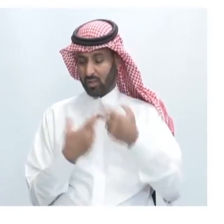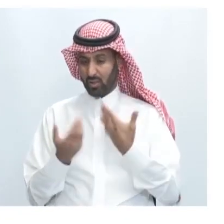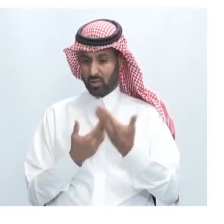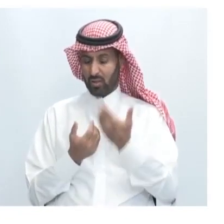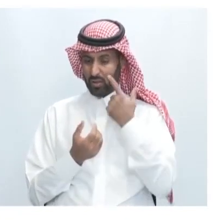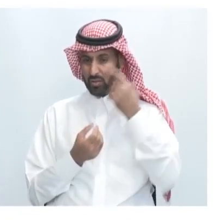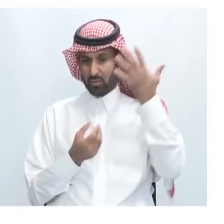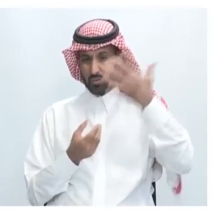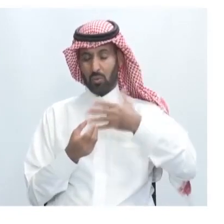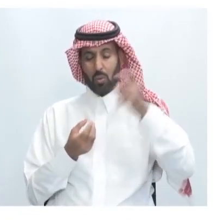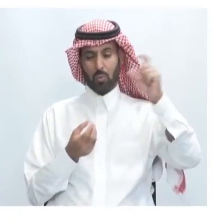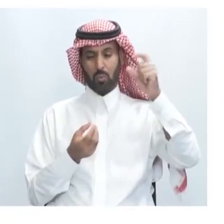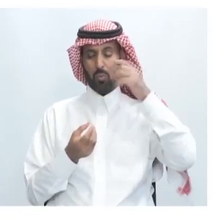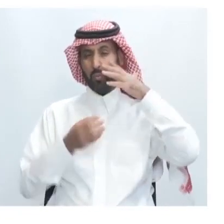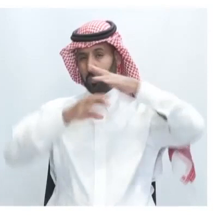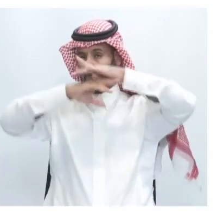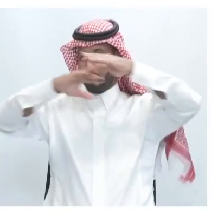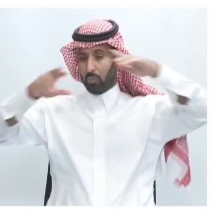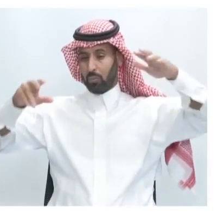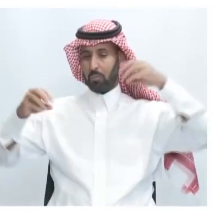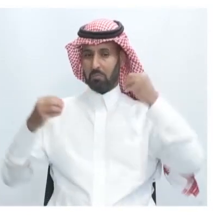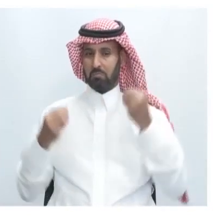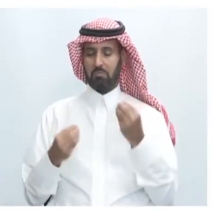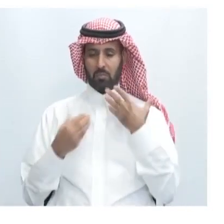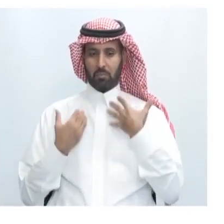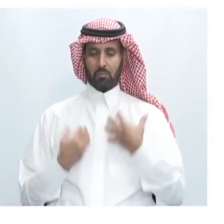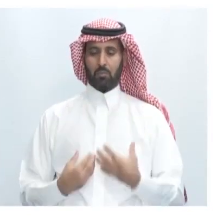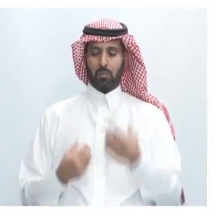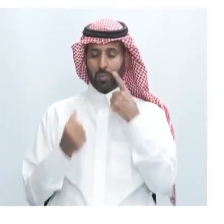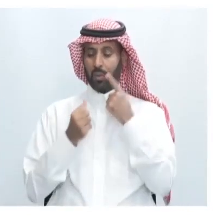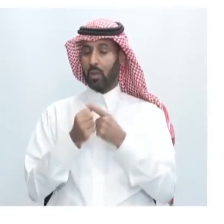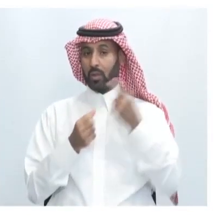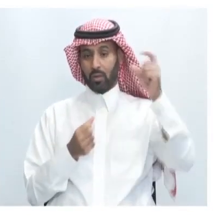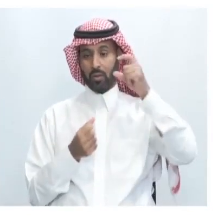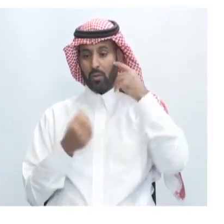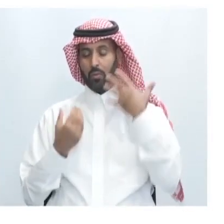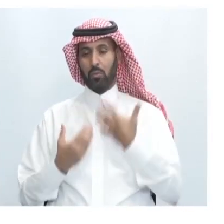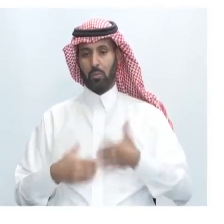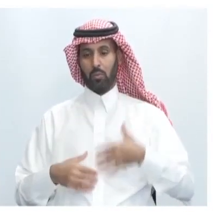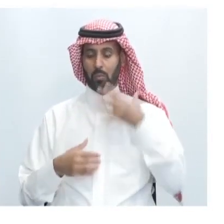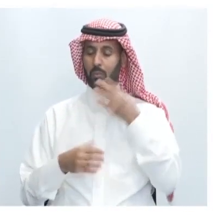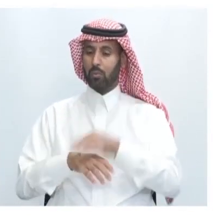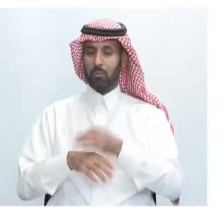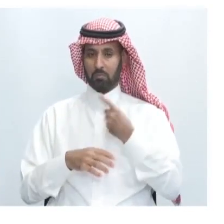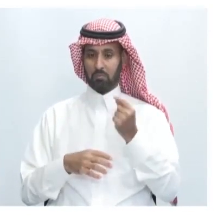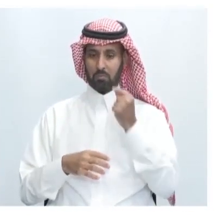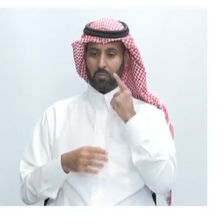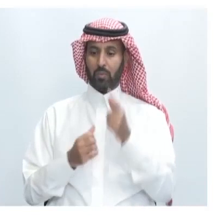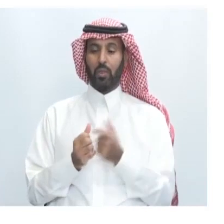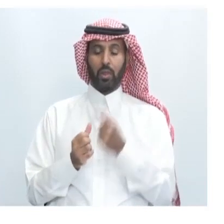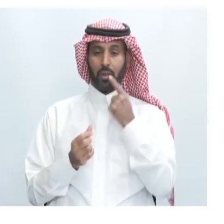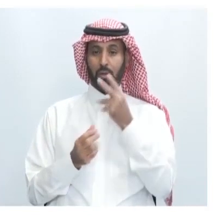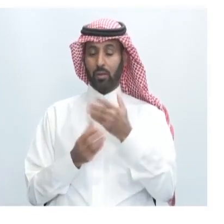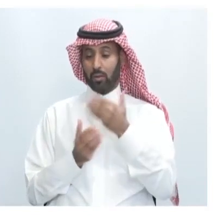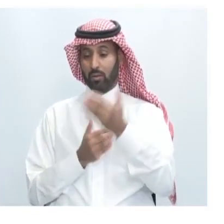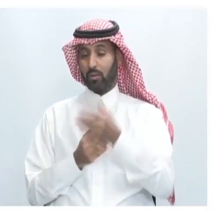soft shades of blue with the sky and sea. These associations make blue a calming color for most people. Asuka Obata